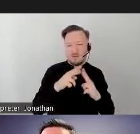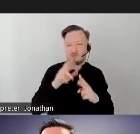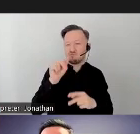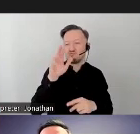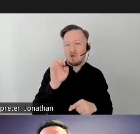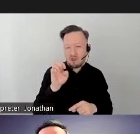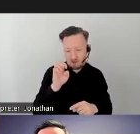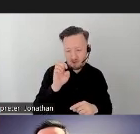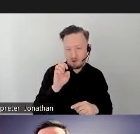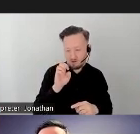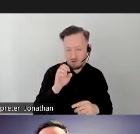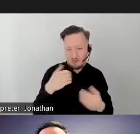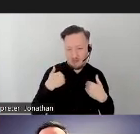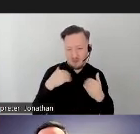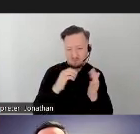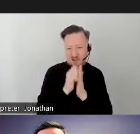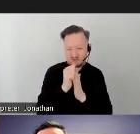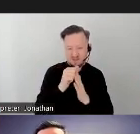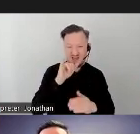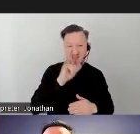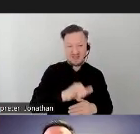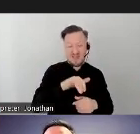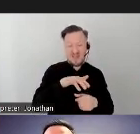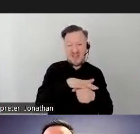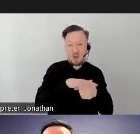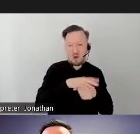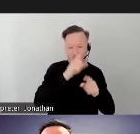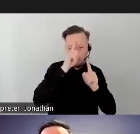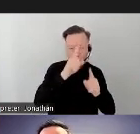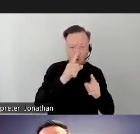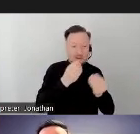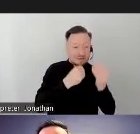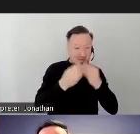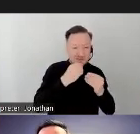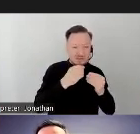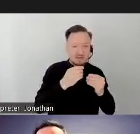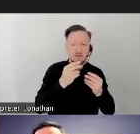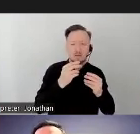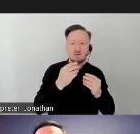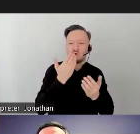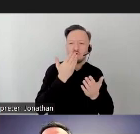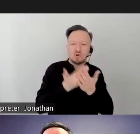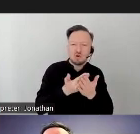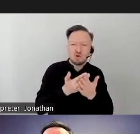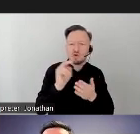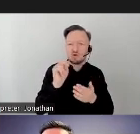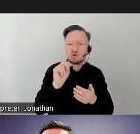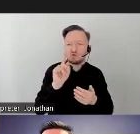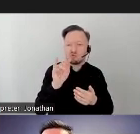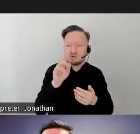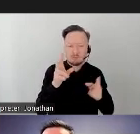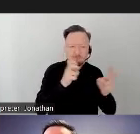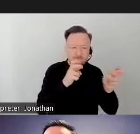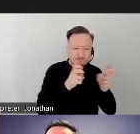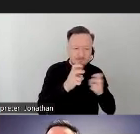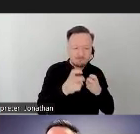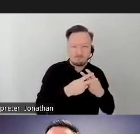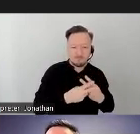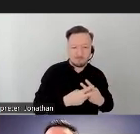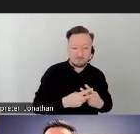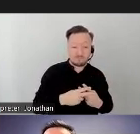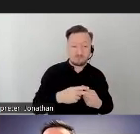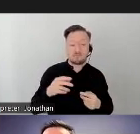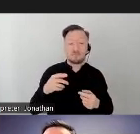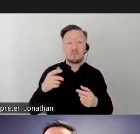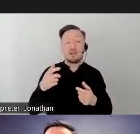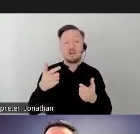the nutrients that we eat and provide energy. Large bowel, on the other hand, is larger and about